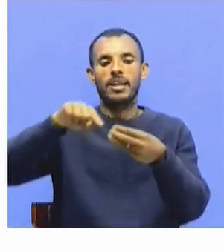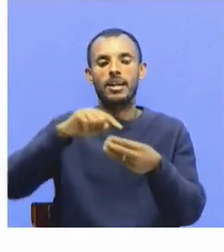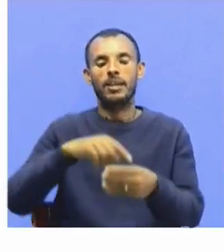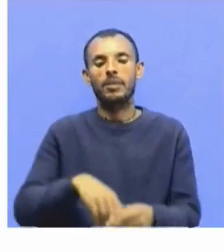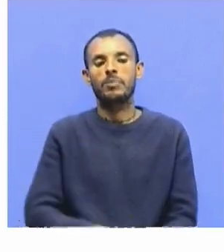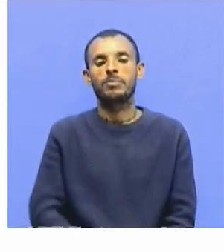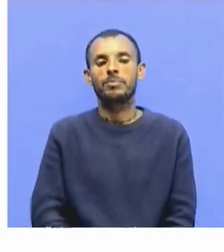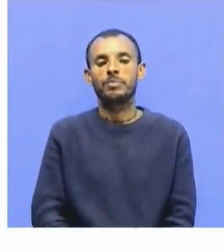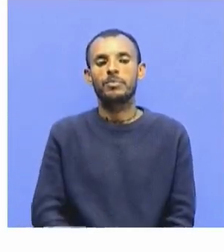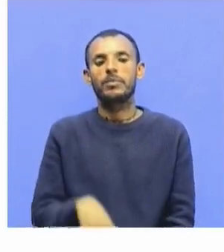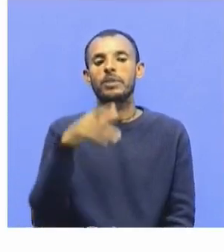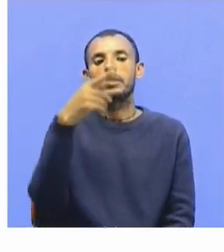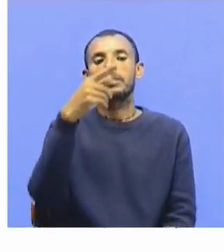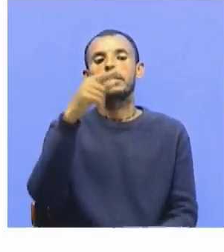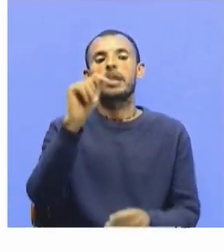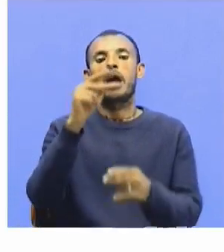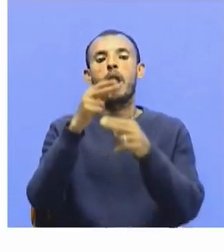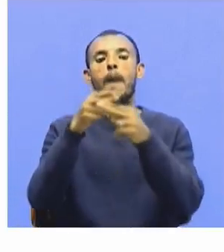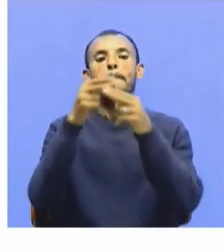the pronoun